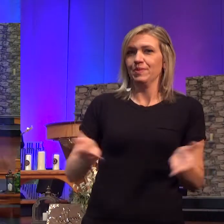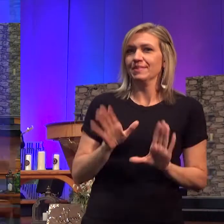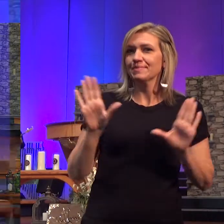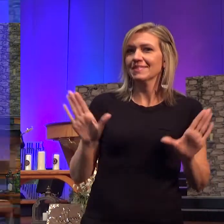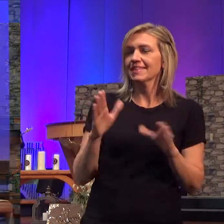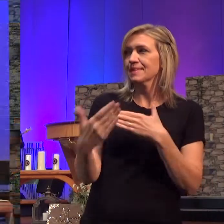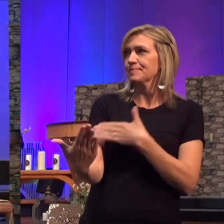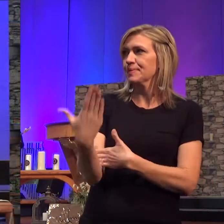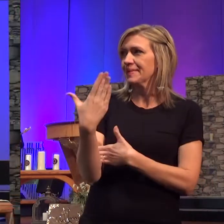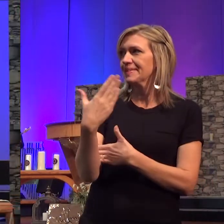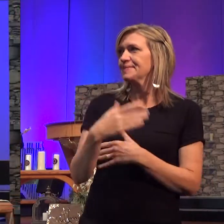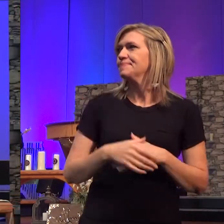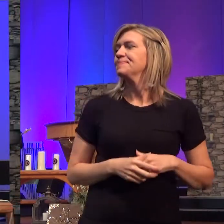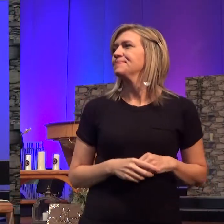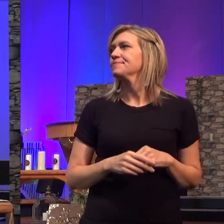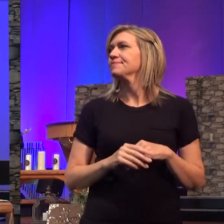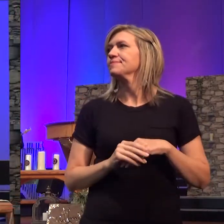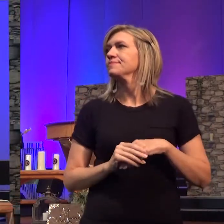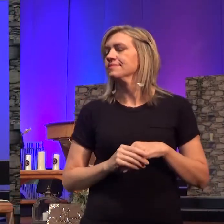Welcome to Sunday morning.